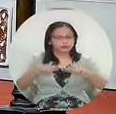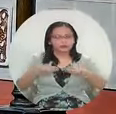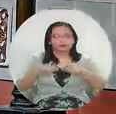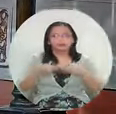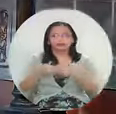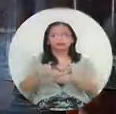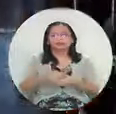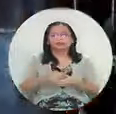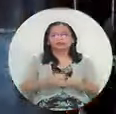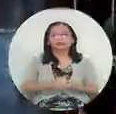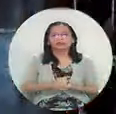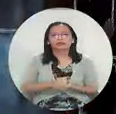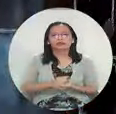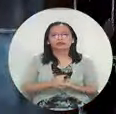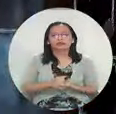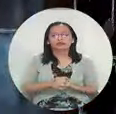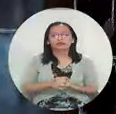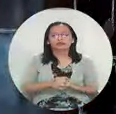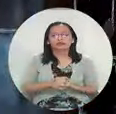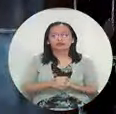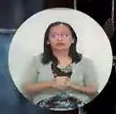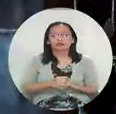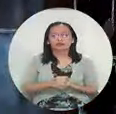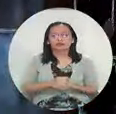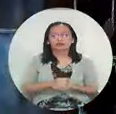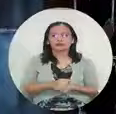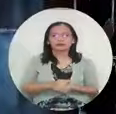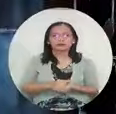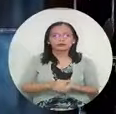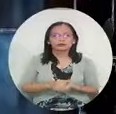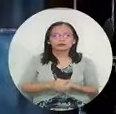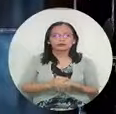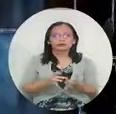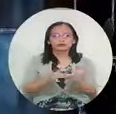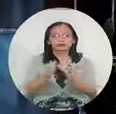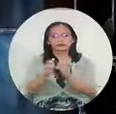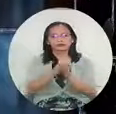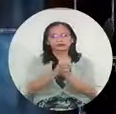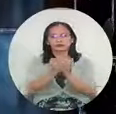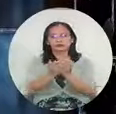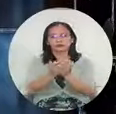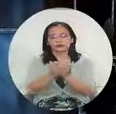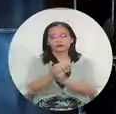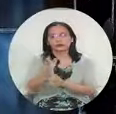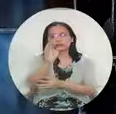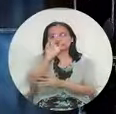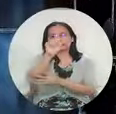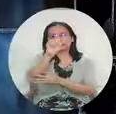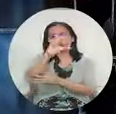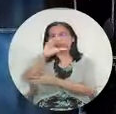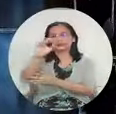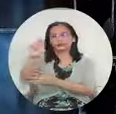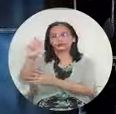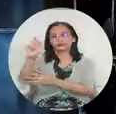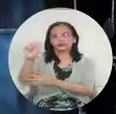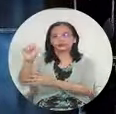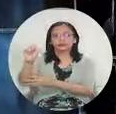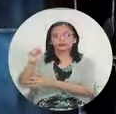Jesus took it upon Himself. Acts chapter 20. Thank you, Brother